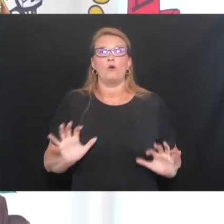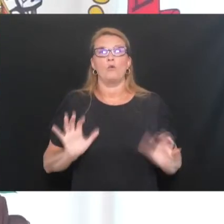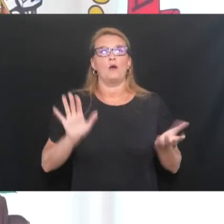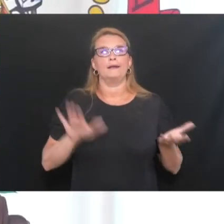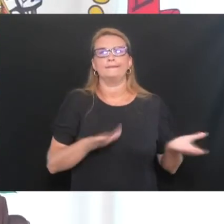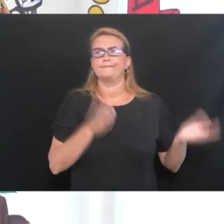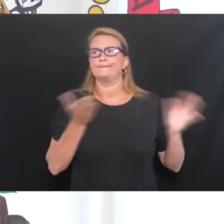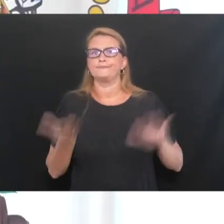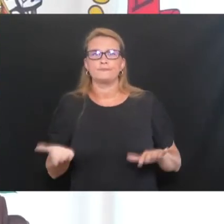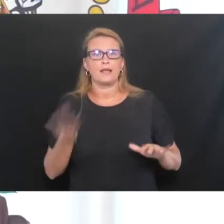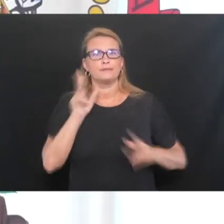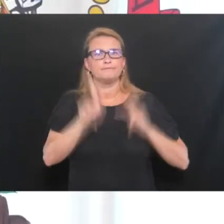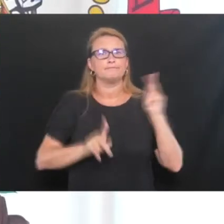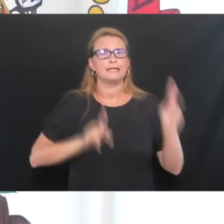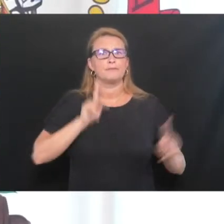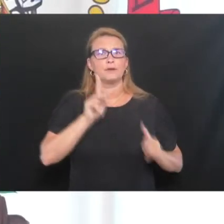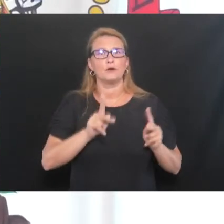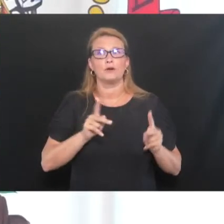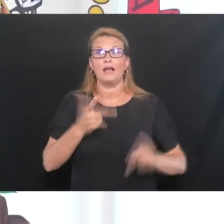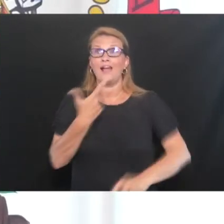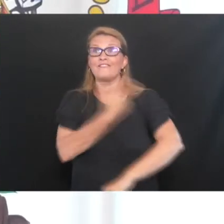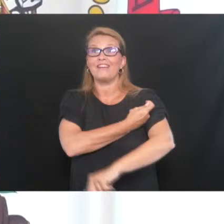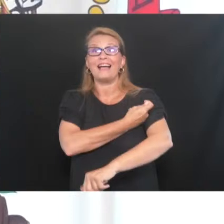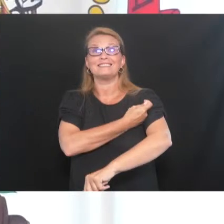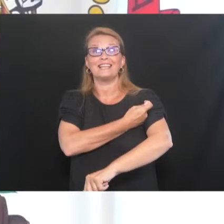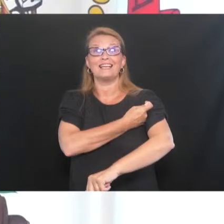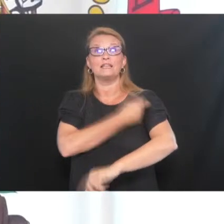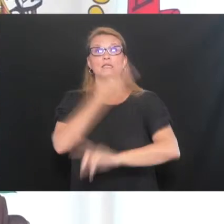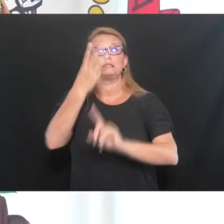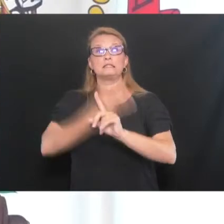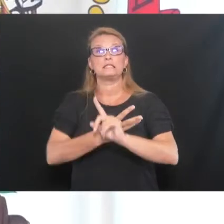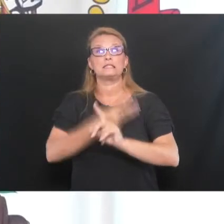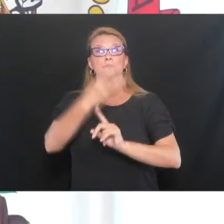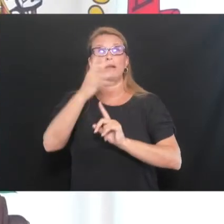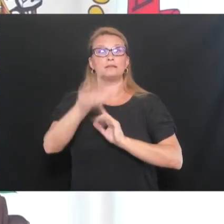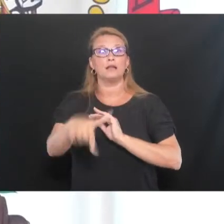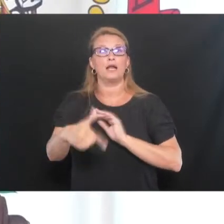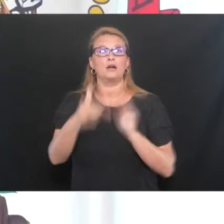that went out, got themselves vaccinated and everything else. And the only way